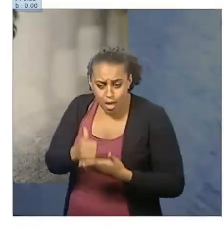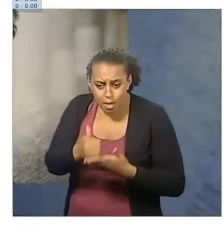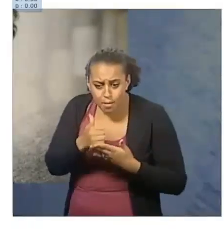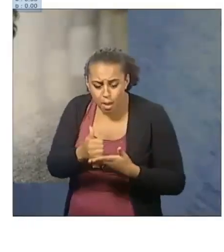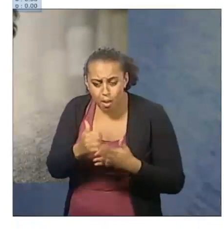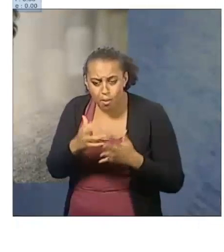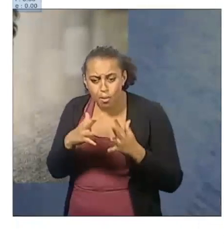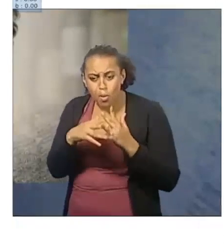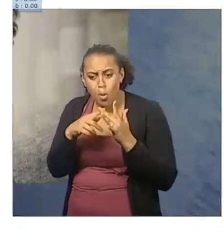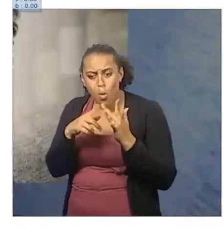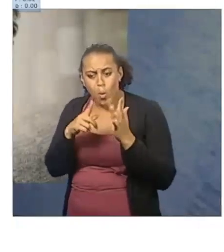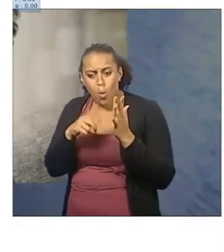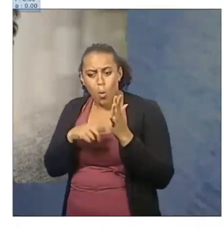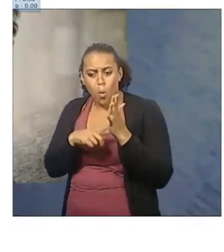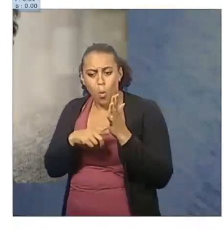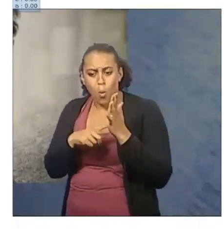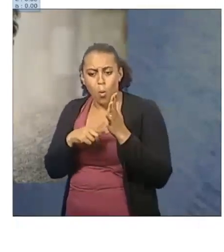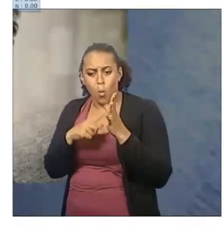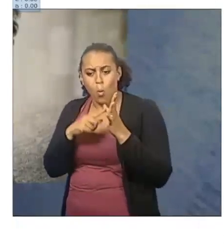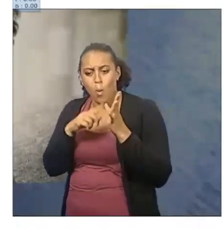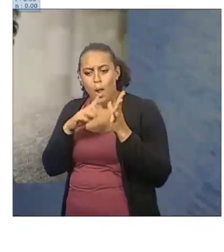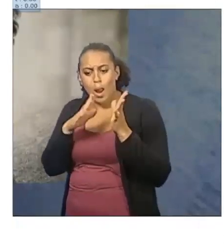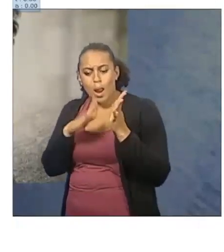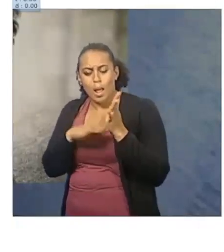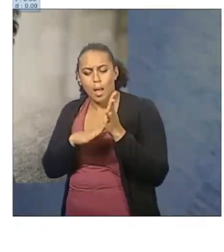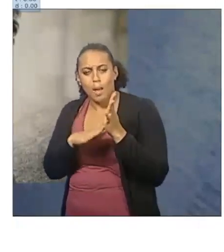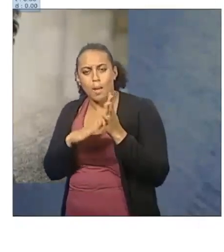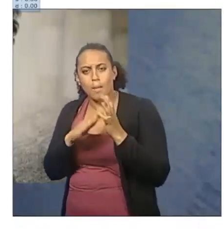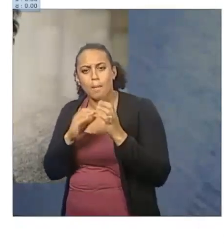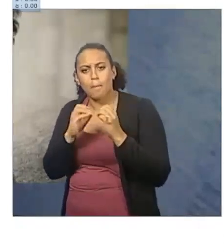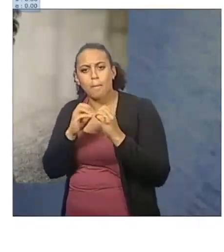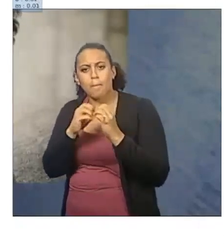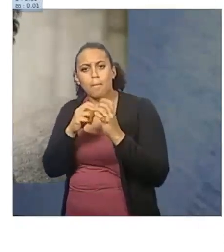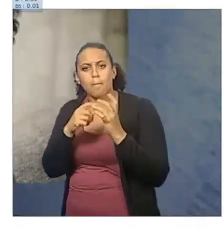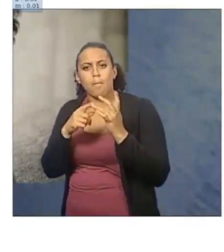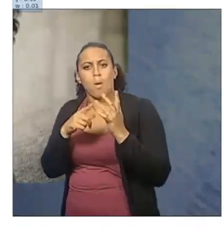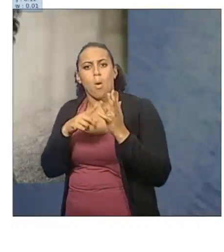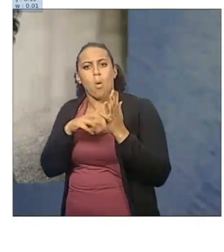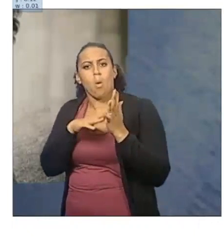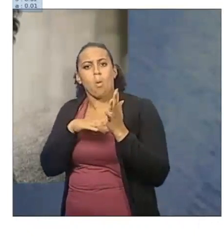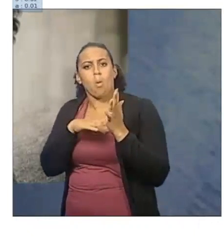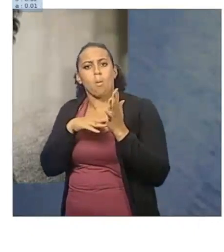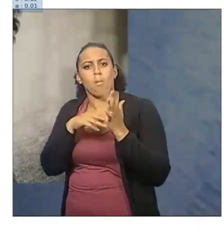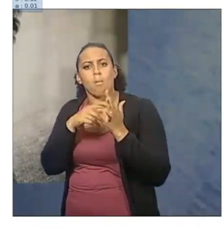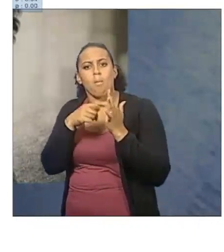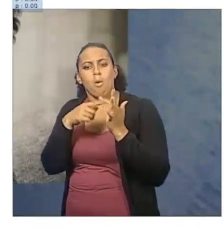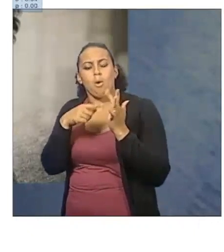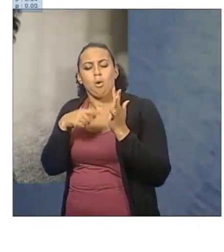This is an example where we can see that the fingerspelled characters need not be single words, which becomes more challenging for a